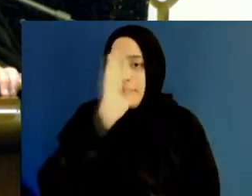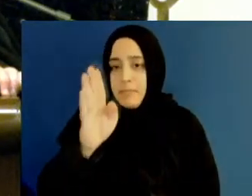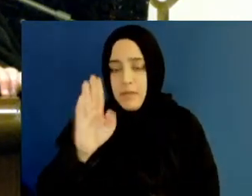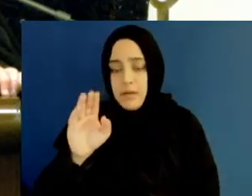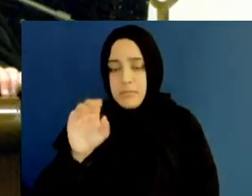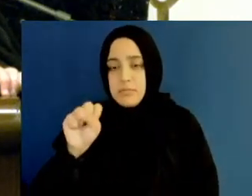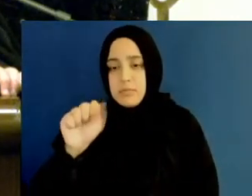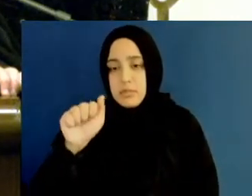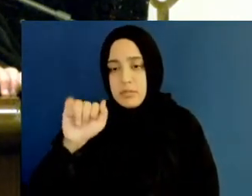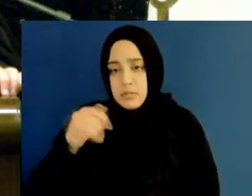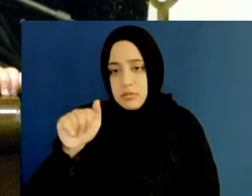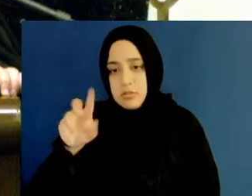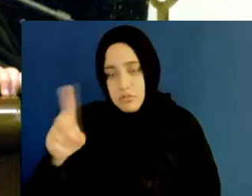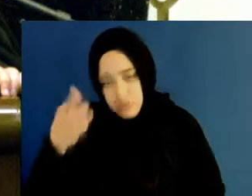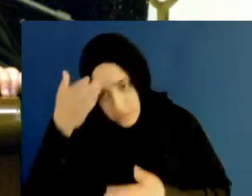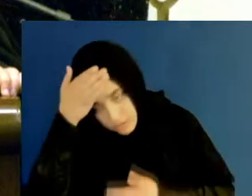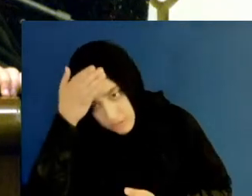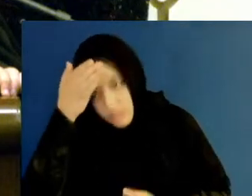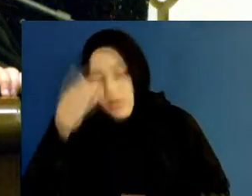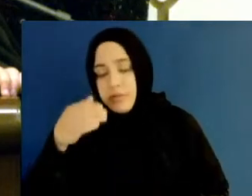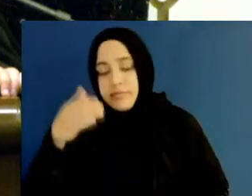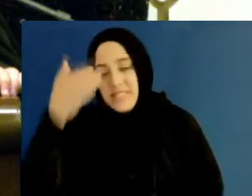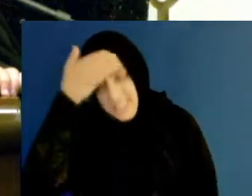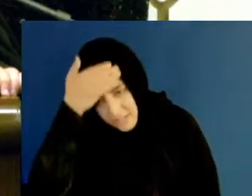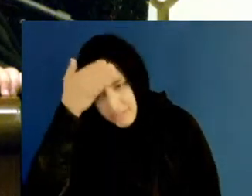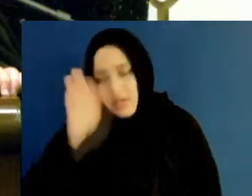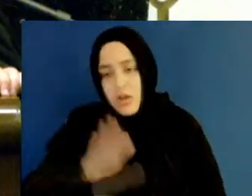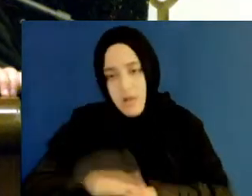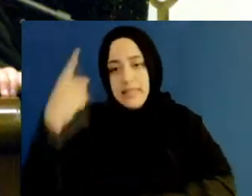day of Ashura. And I will take a moment over here